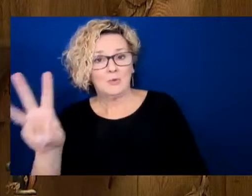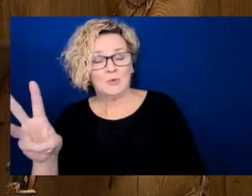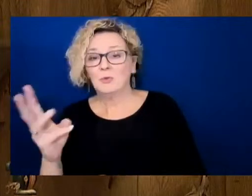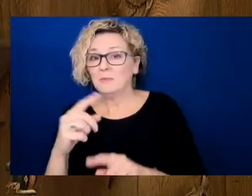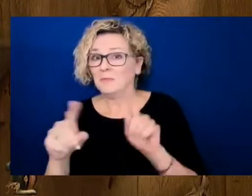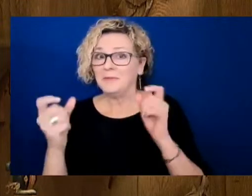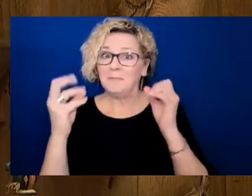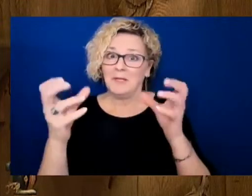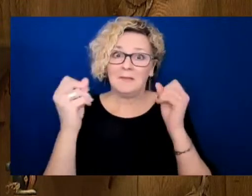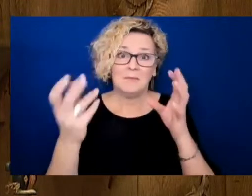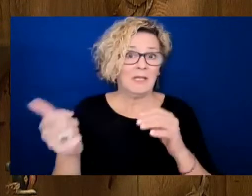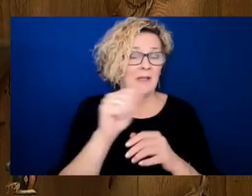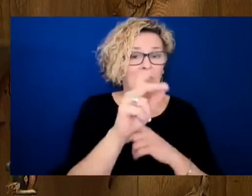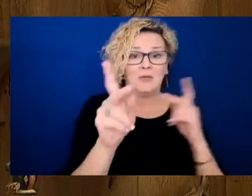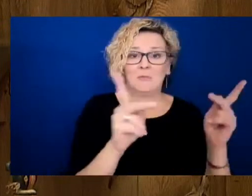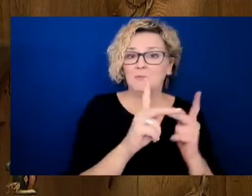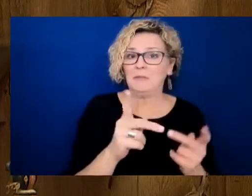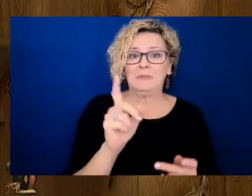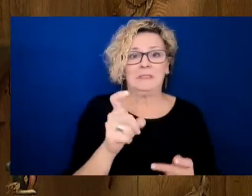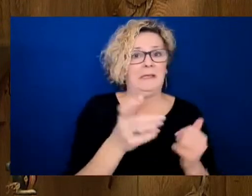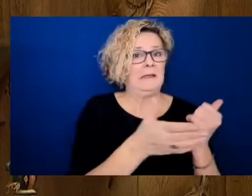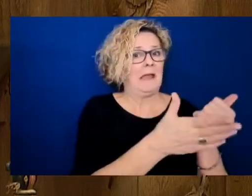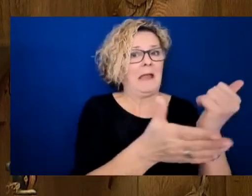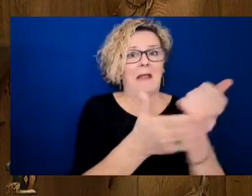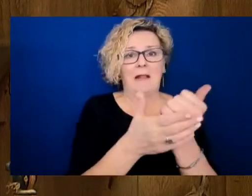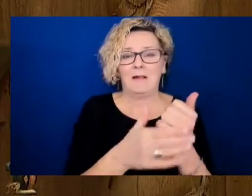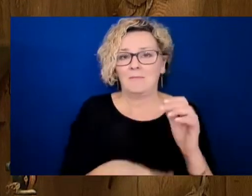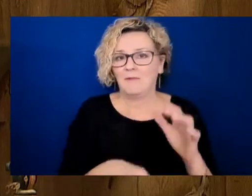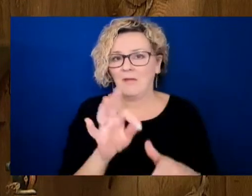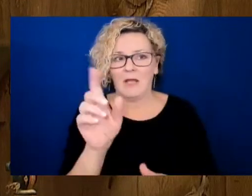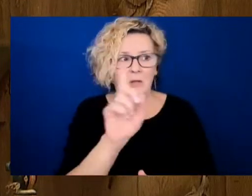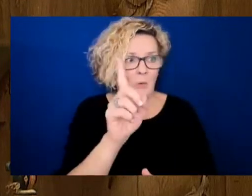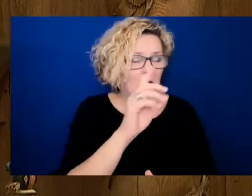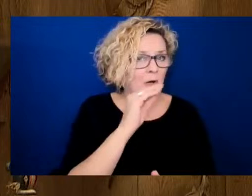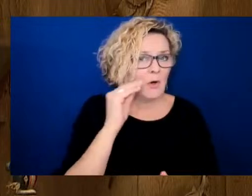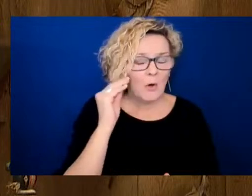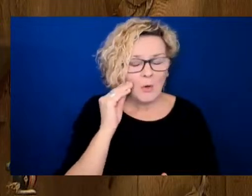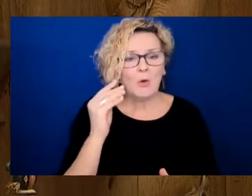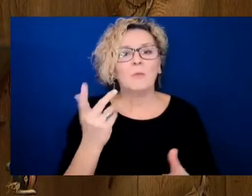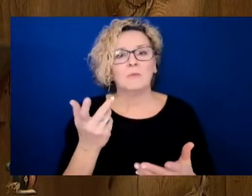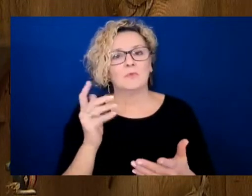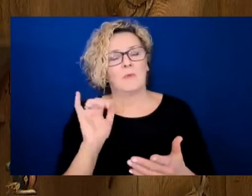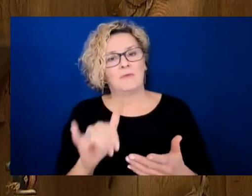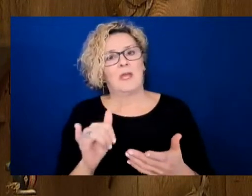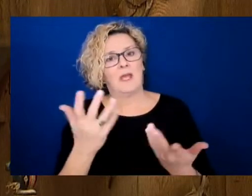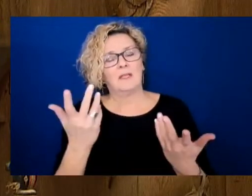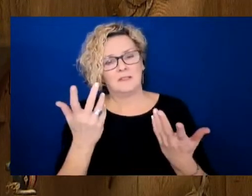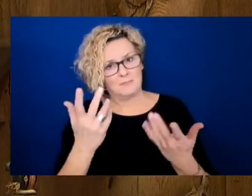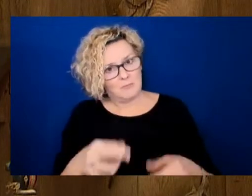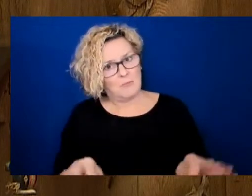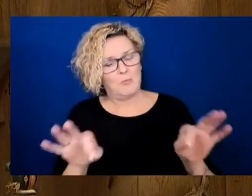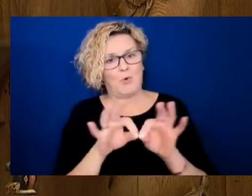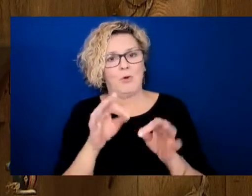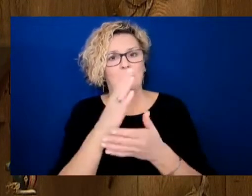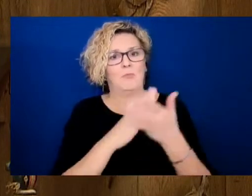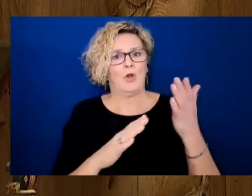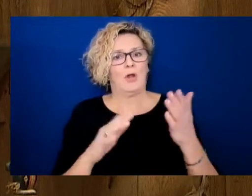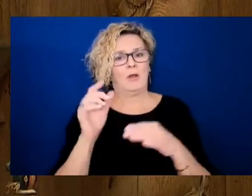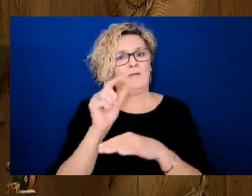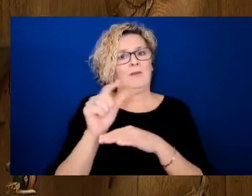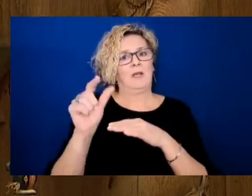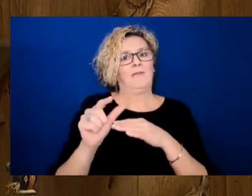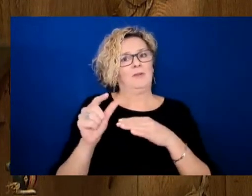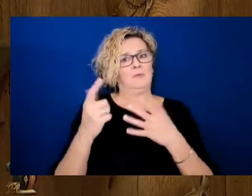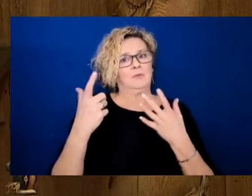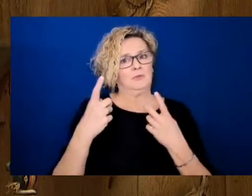home. Breaking down barriers for home builders is part of the solution, but governments getting out of the way completely is how